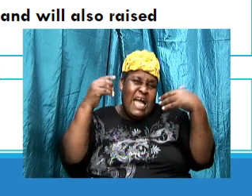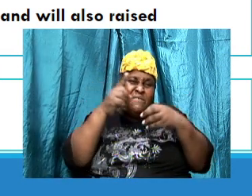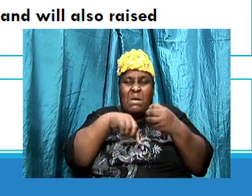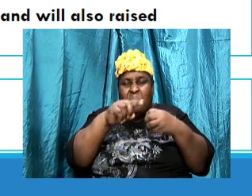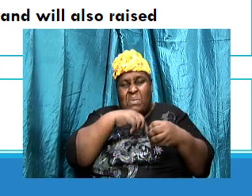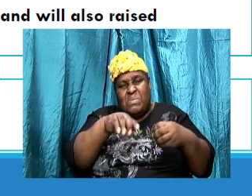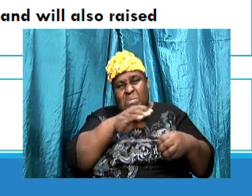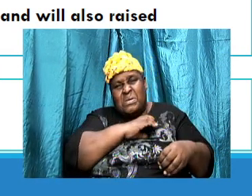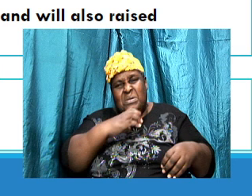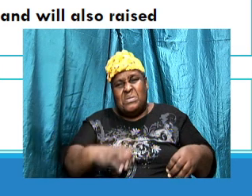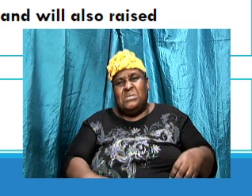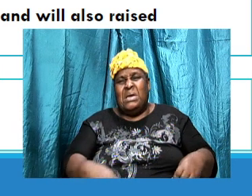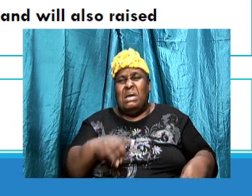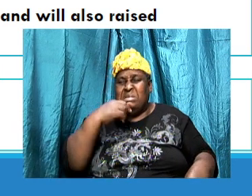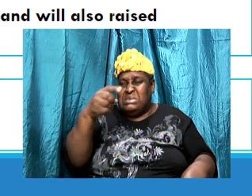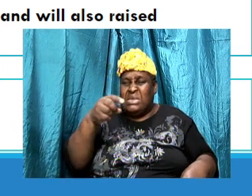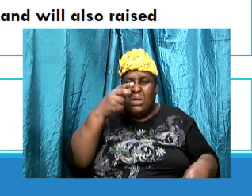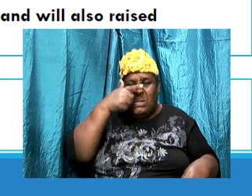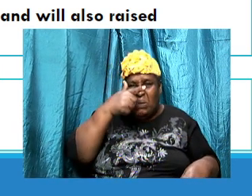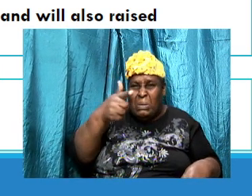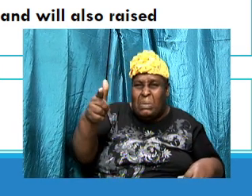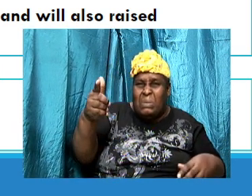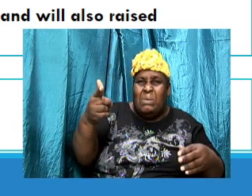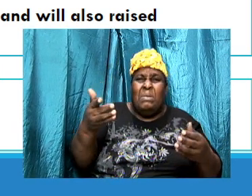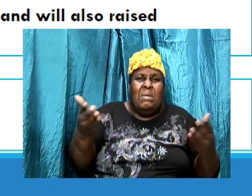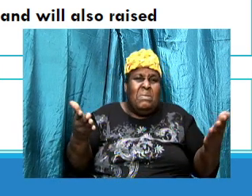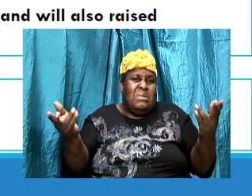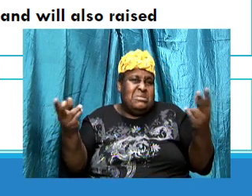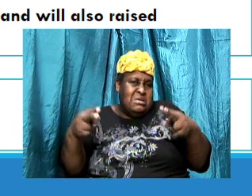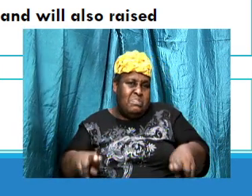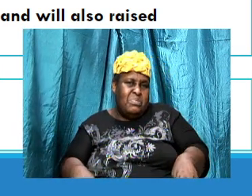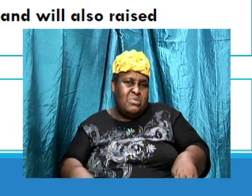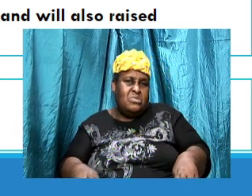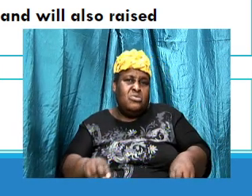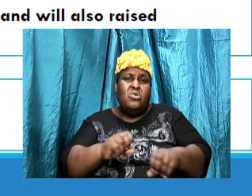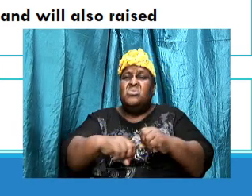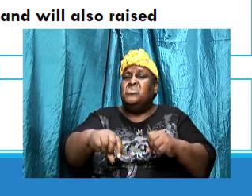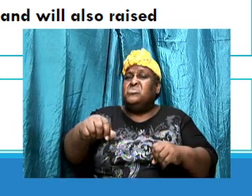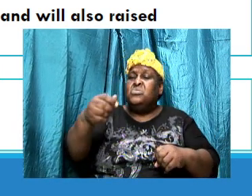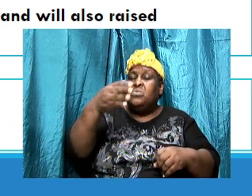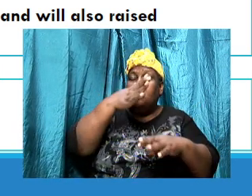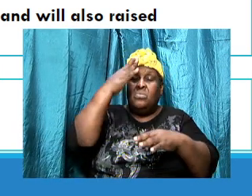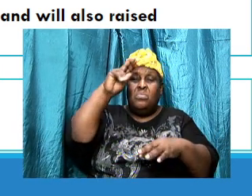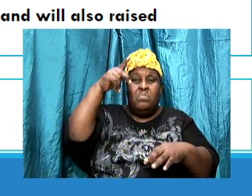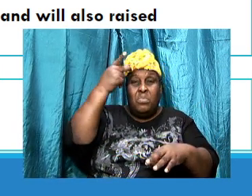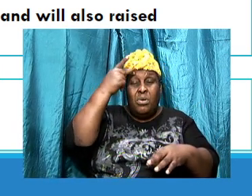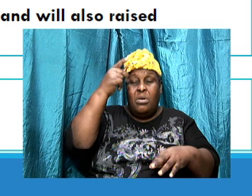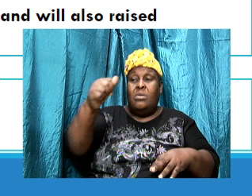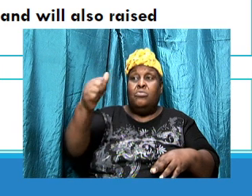Christians and look what is happening. And so Paul rebuked them both